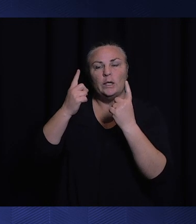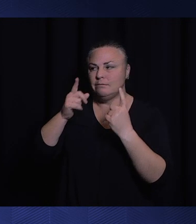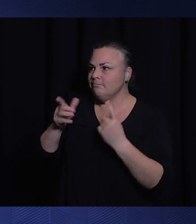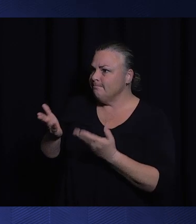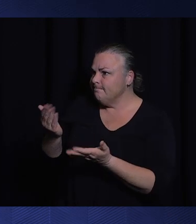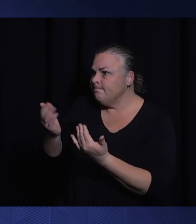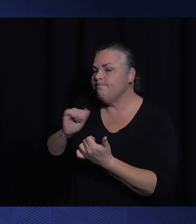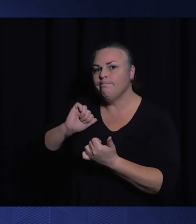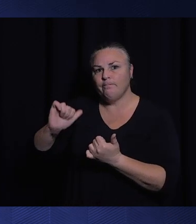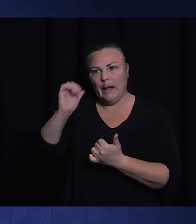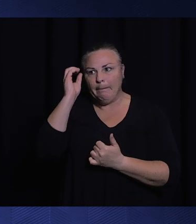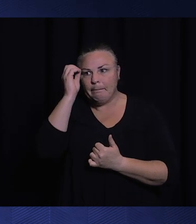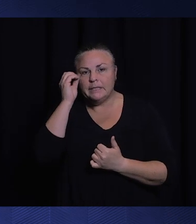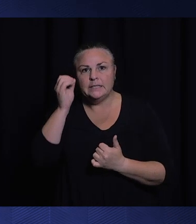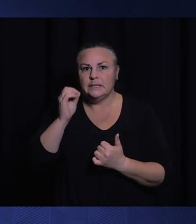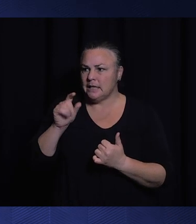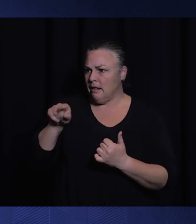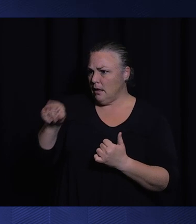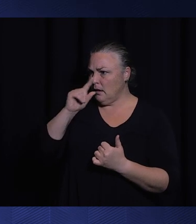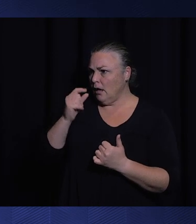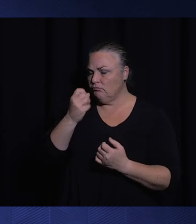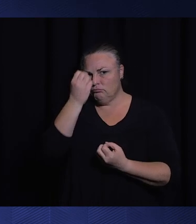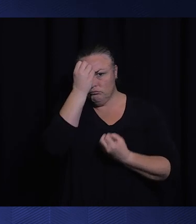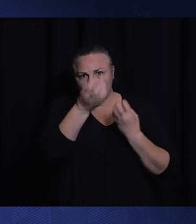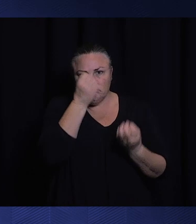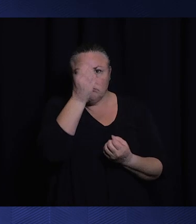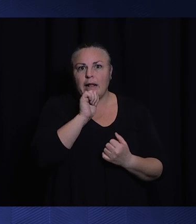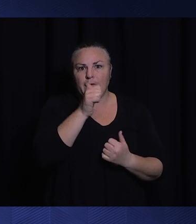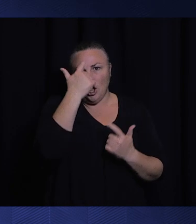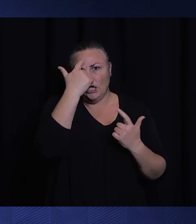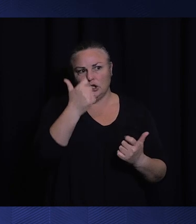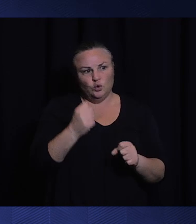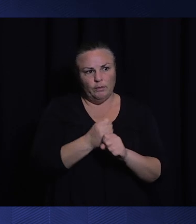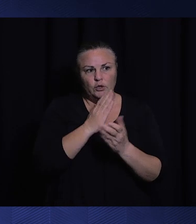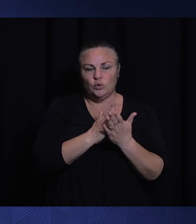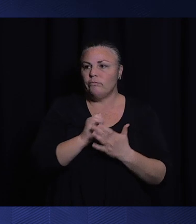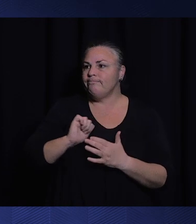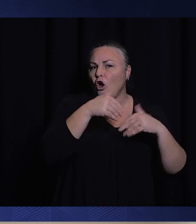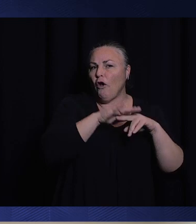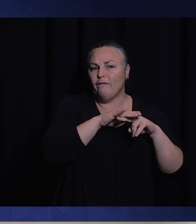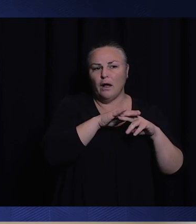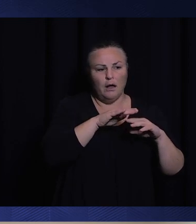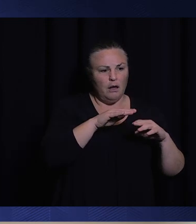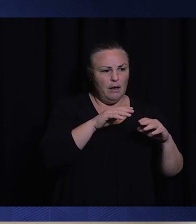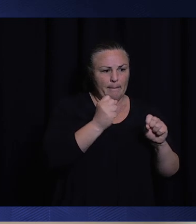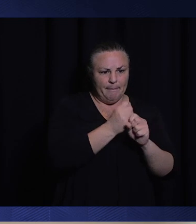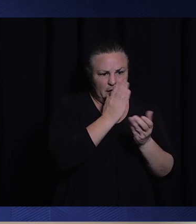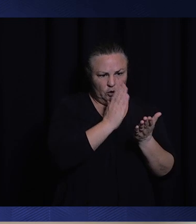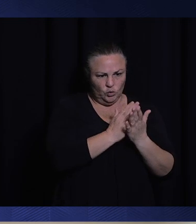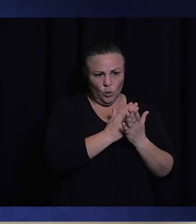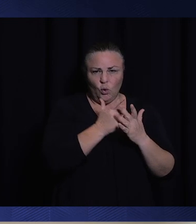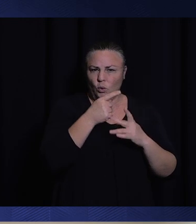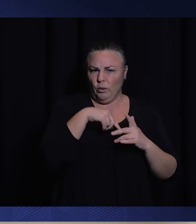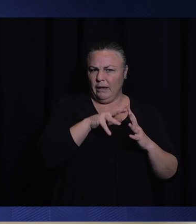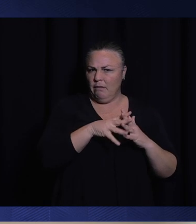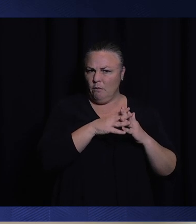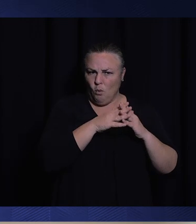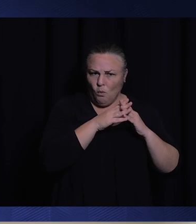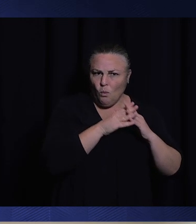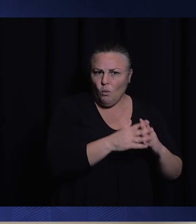the ongoing negotiations for the BBNJ. These are all strongly interconnected, and we must